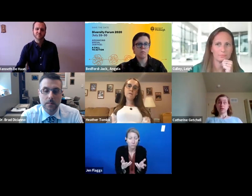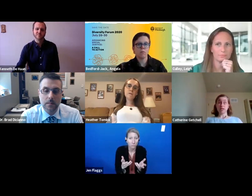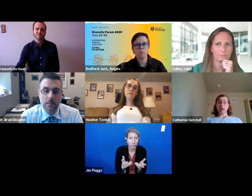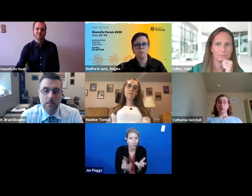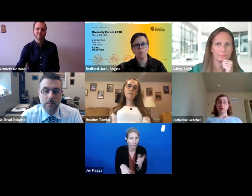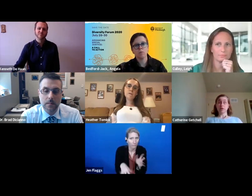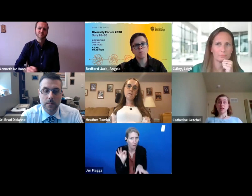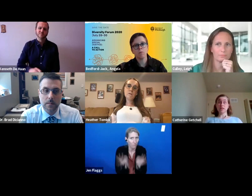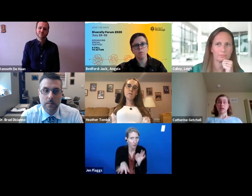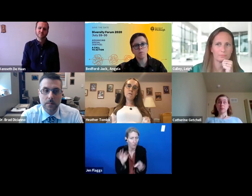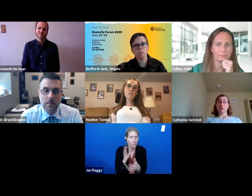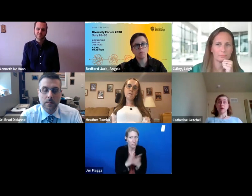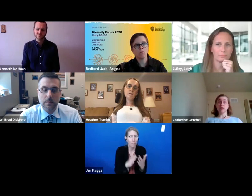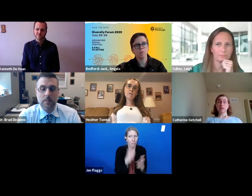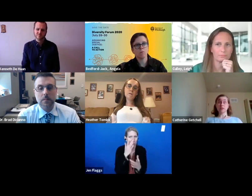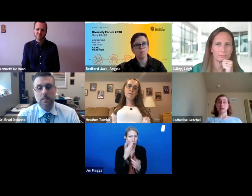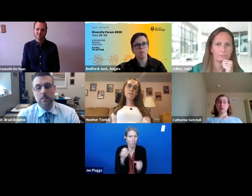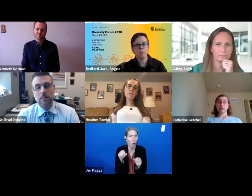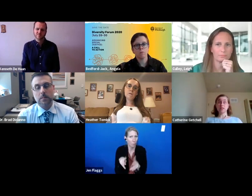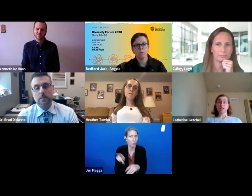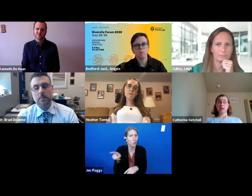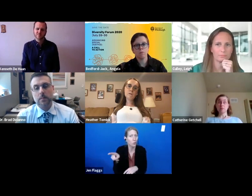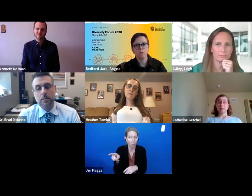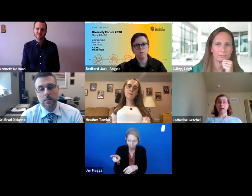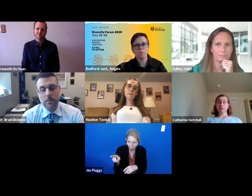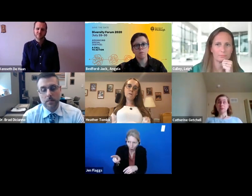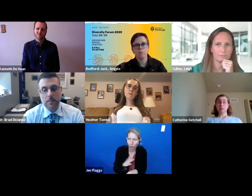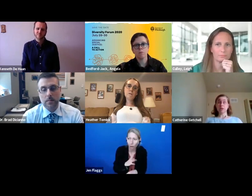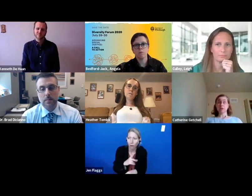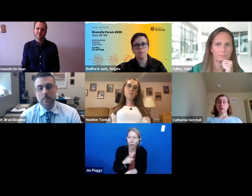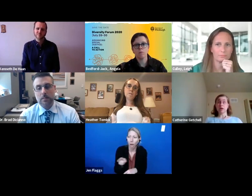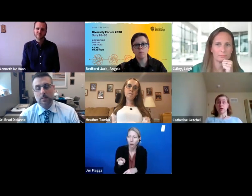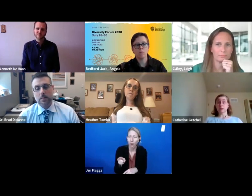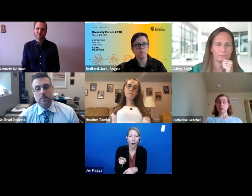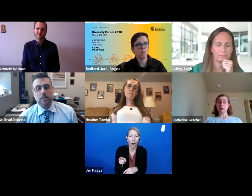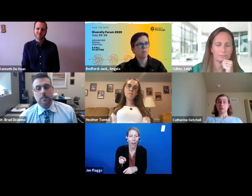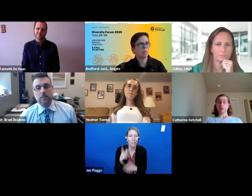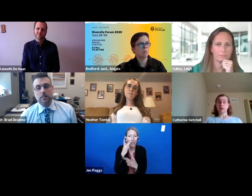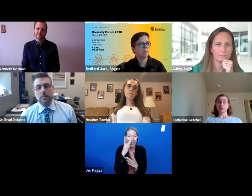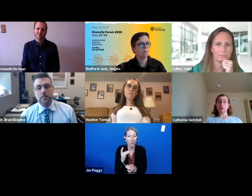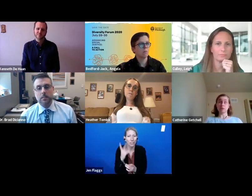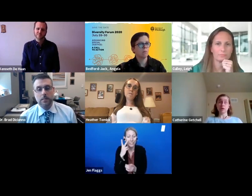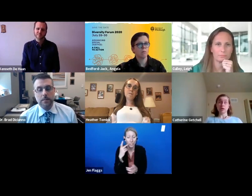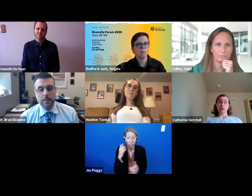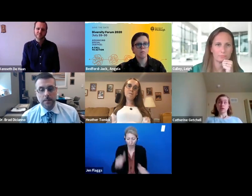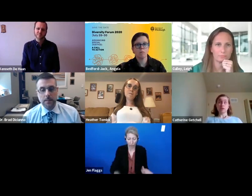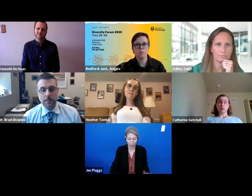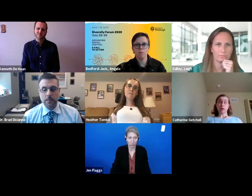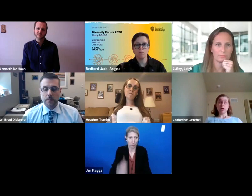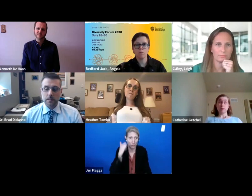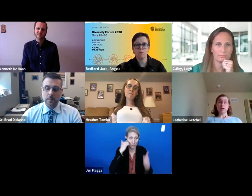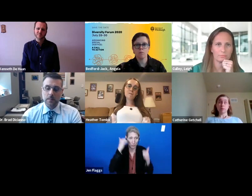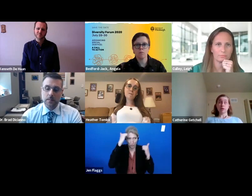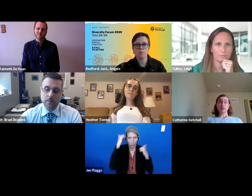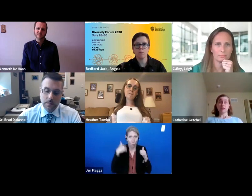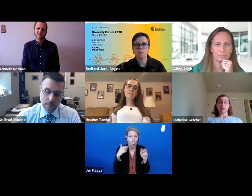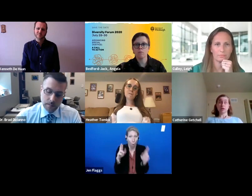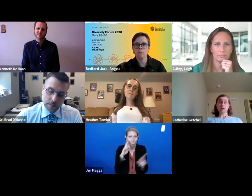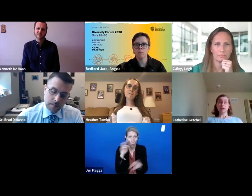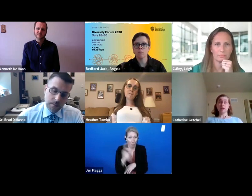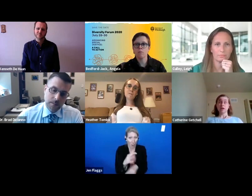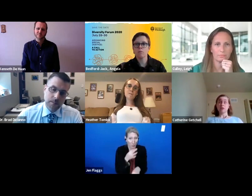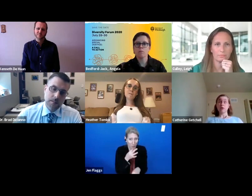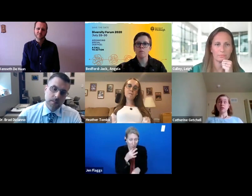discovered some interesting opportunities. And I'll be very interested to see, as we return, knock on wood, hopefully soon, to